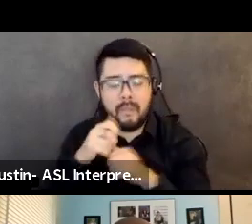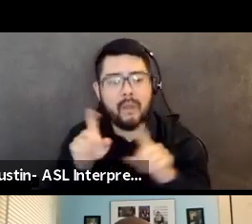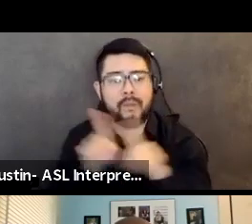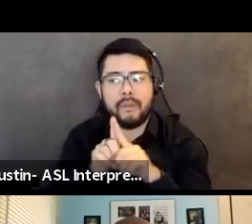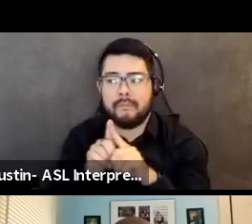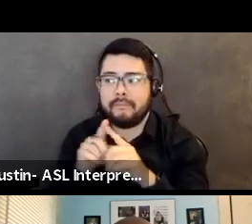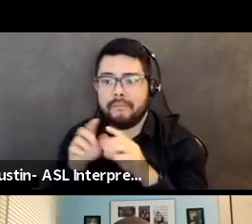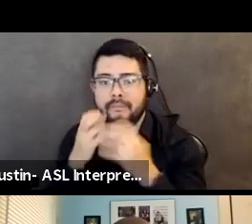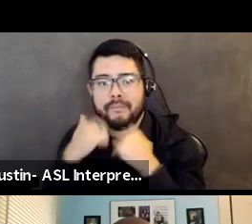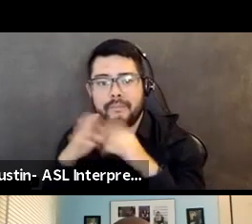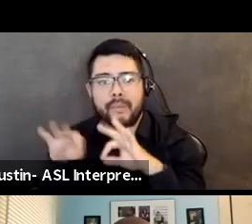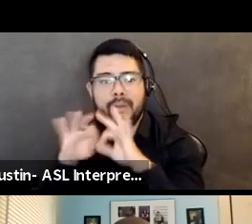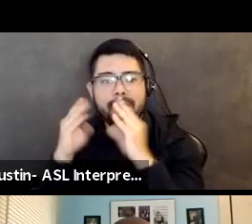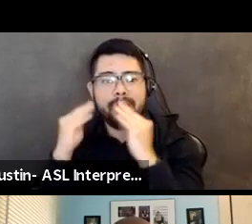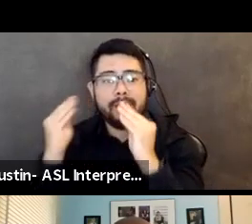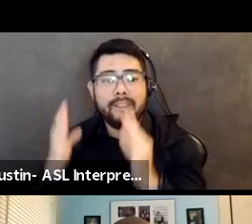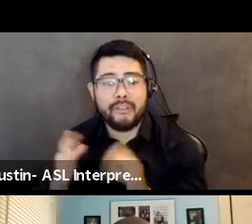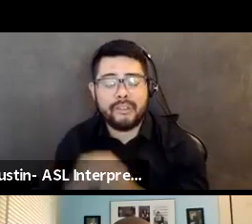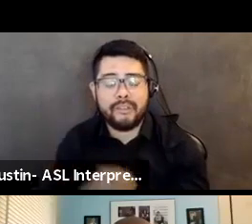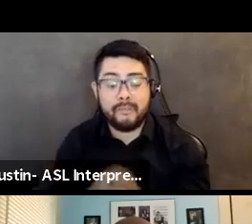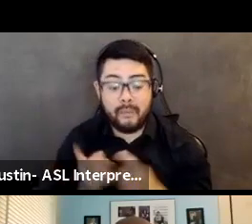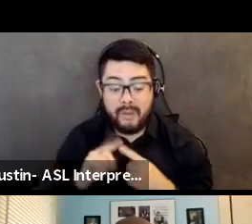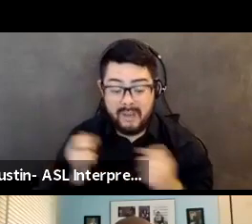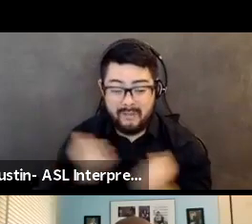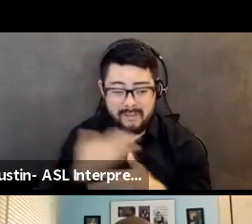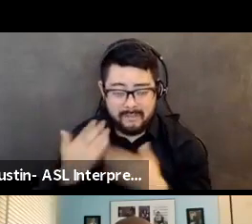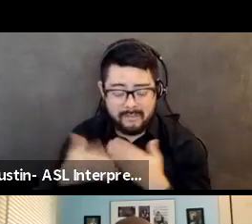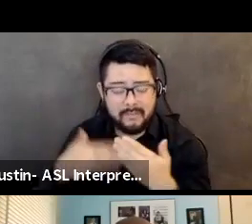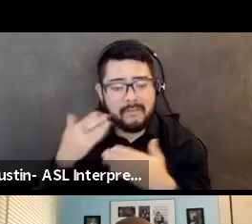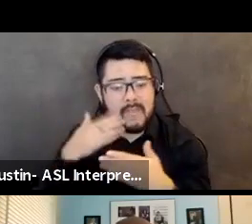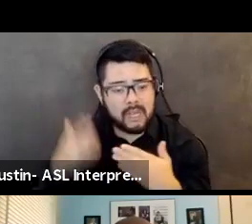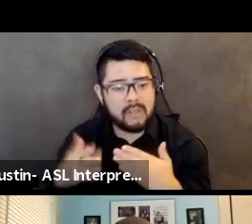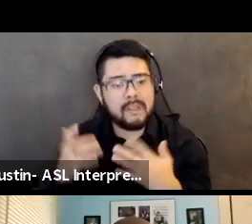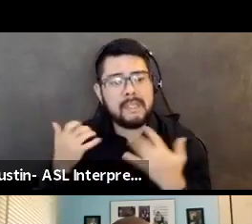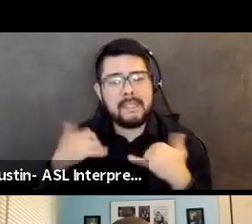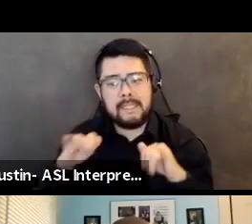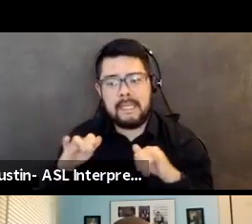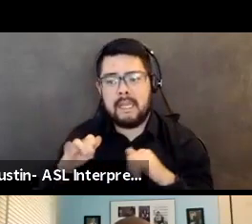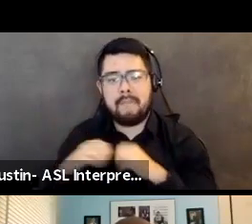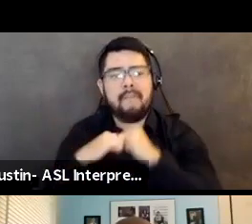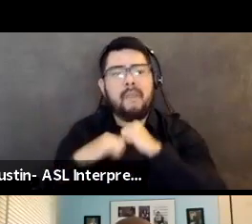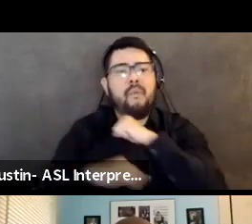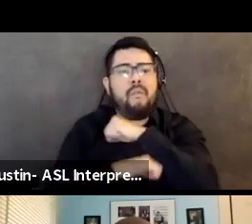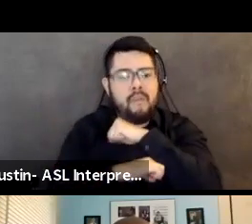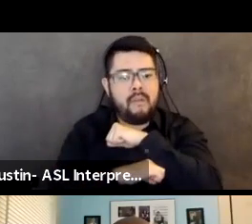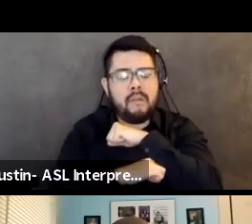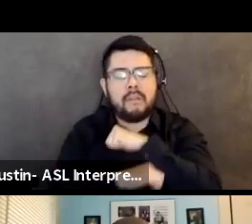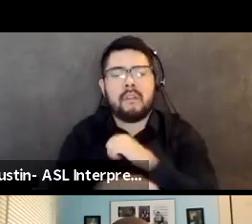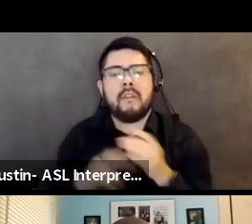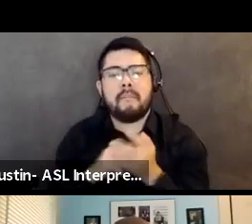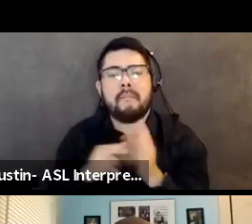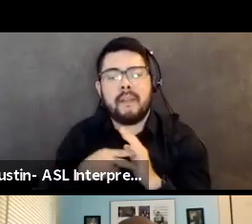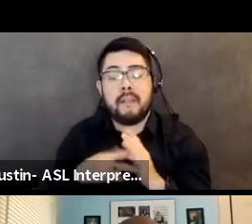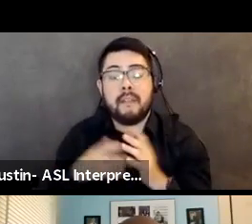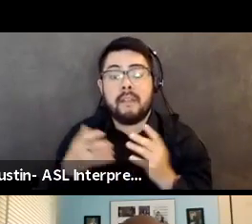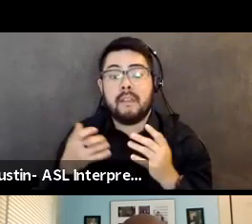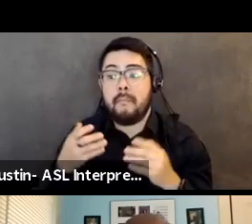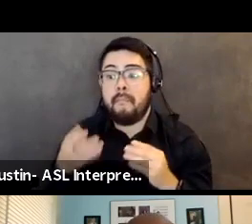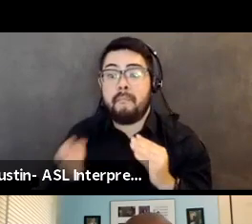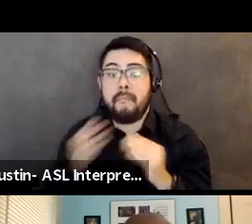right at the end of the day this is a framework and there will be other best practices that will come up